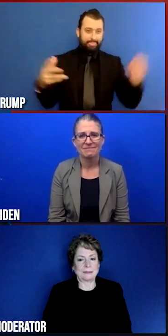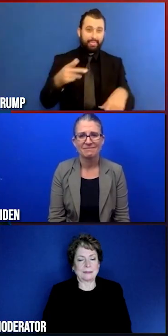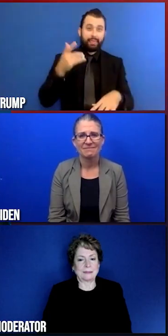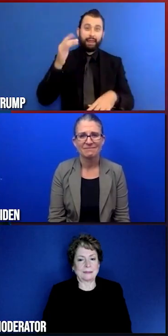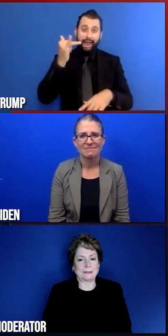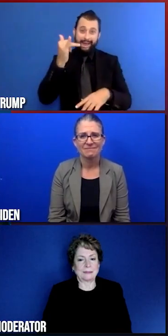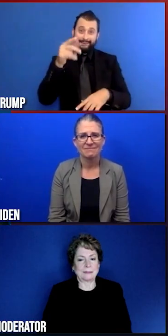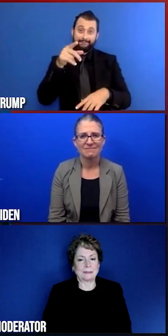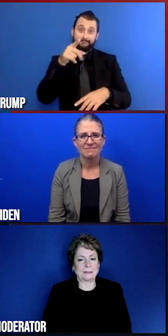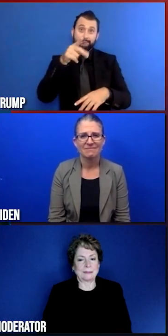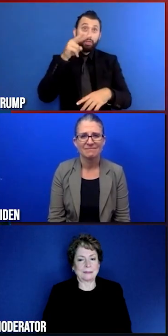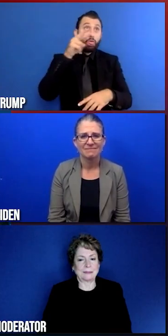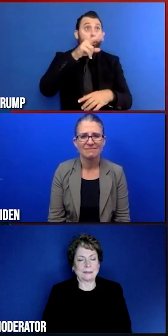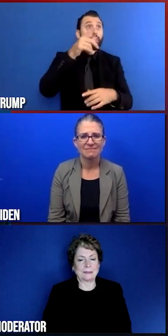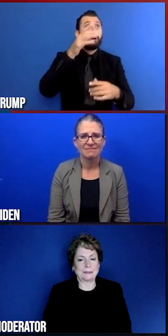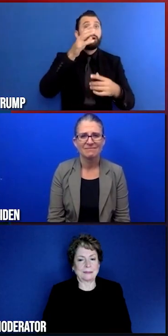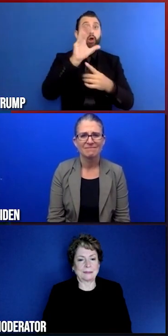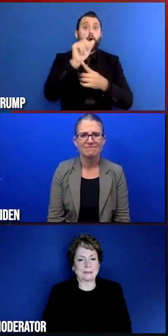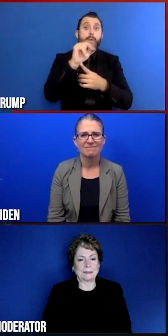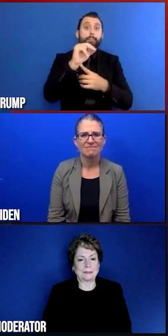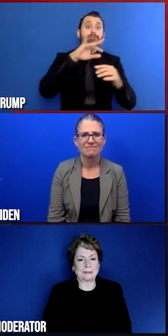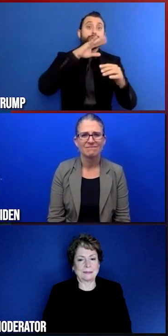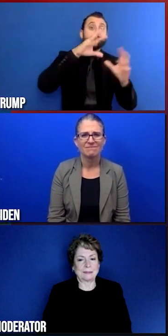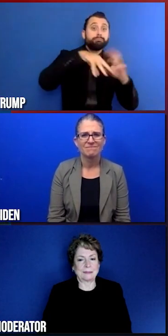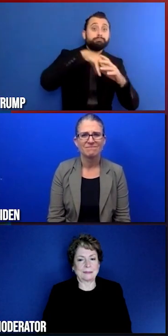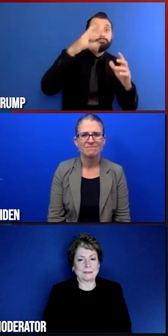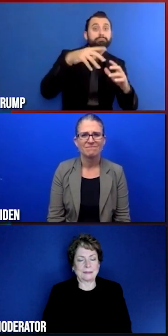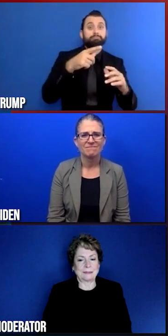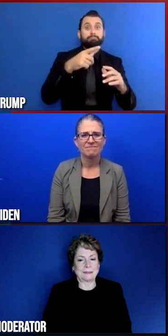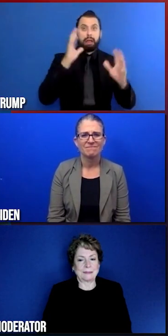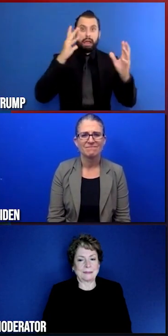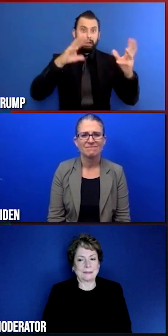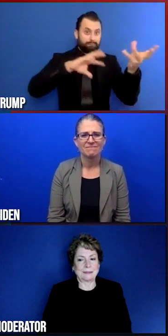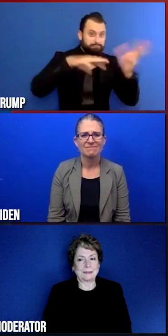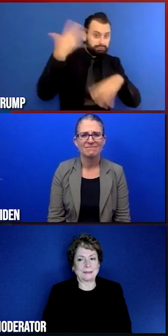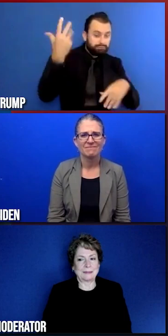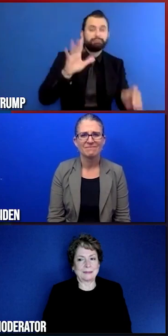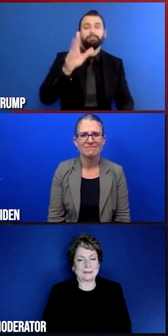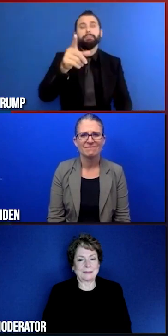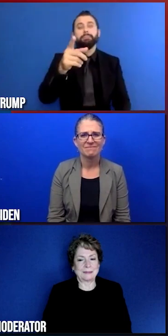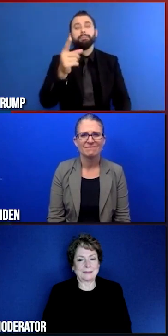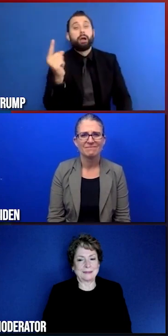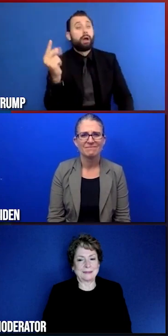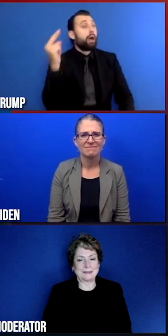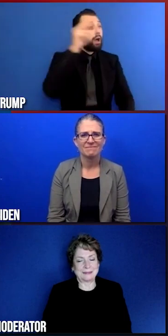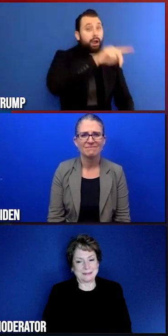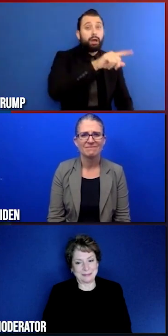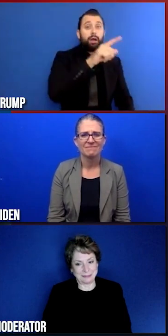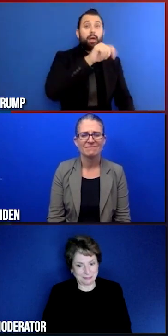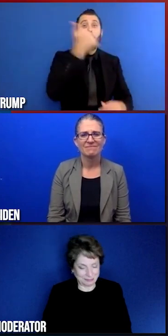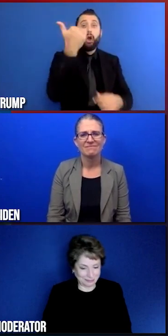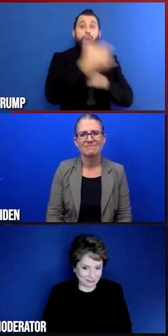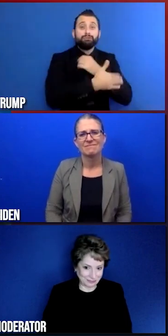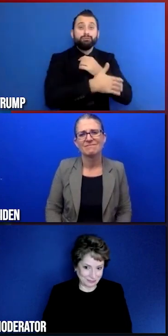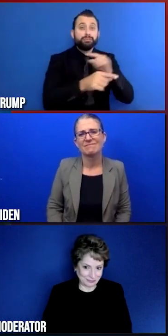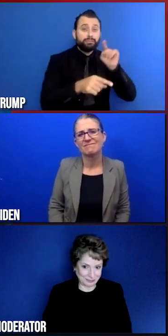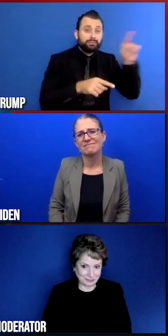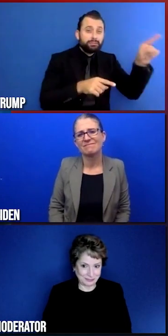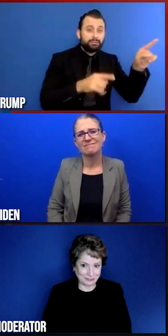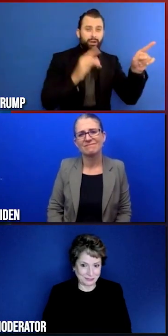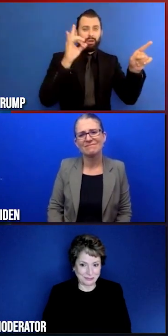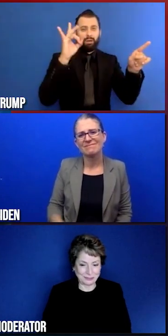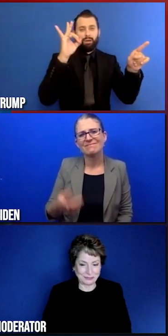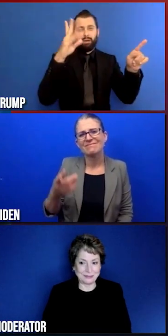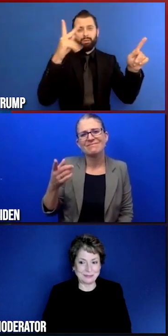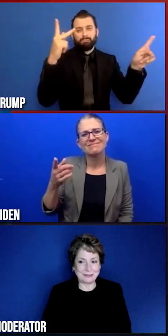is more than anything that we're talking about with natural gas, which is very clean. One other thing. Find me a scientist said that. Solar. I love solar, but solar doesn't